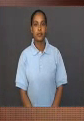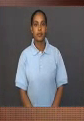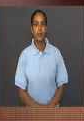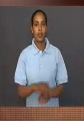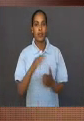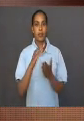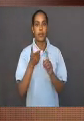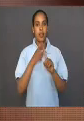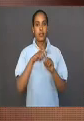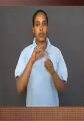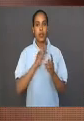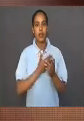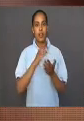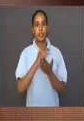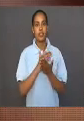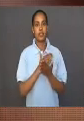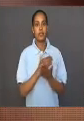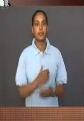Let's get back to our lesson.